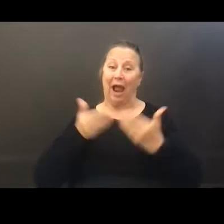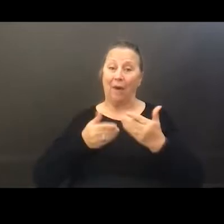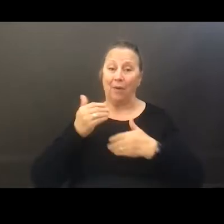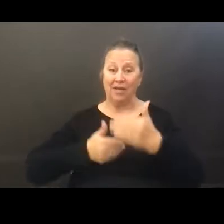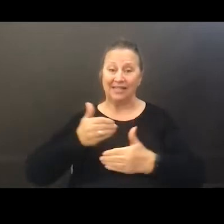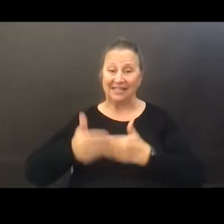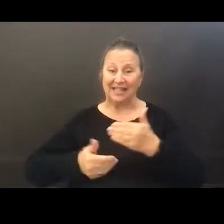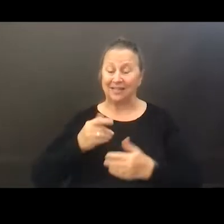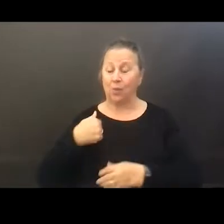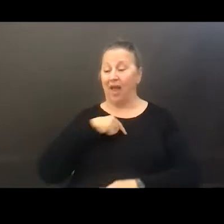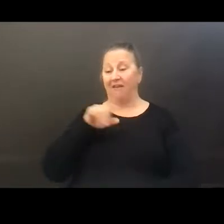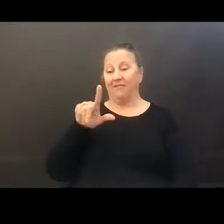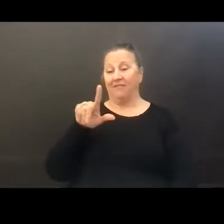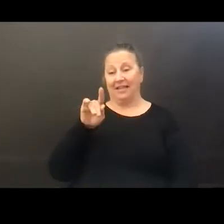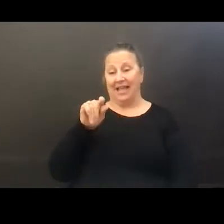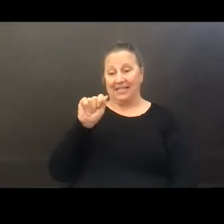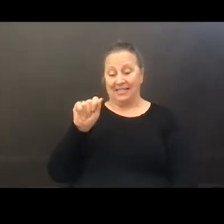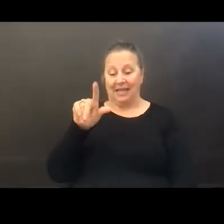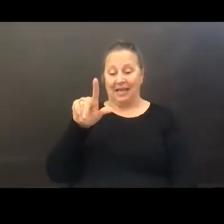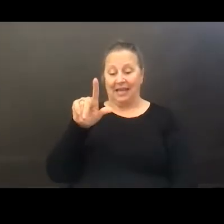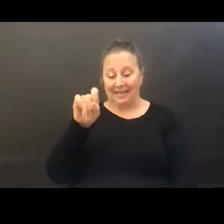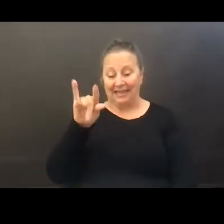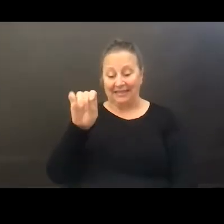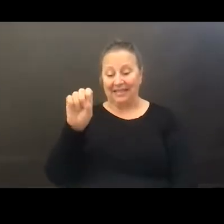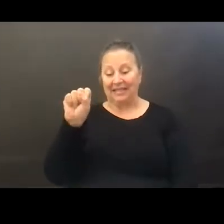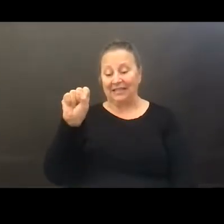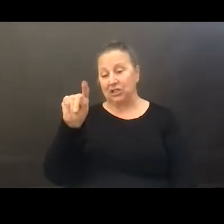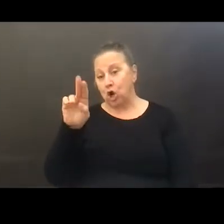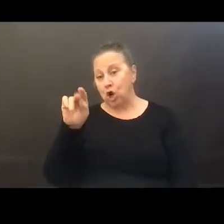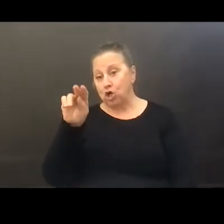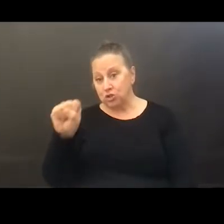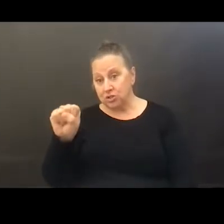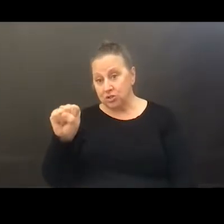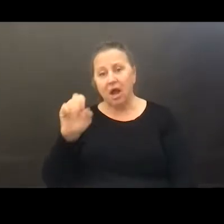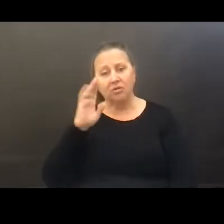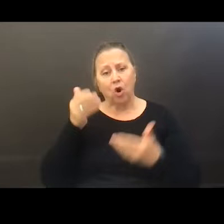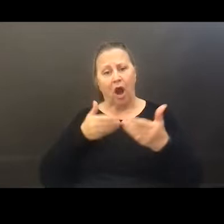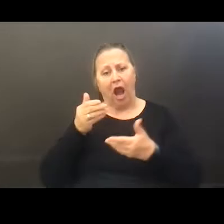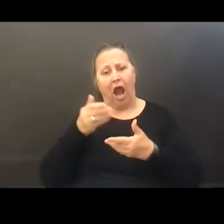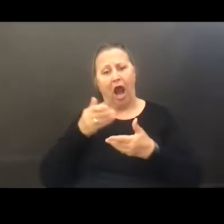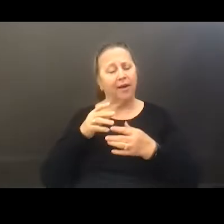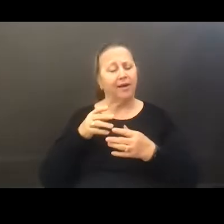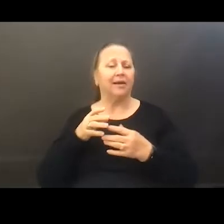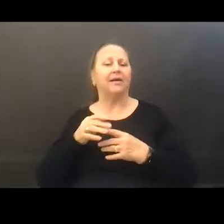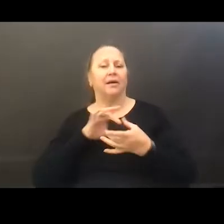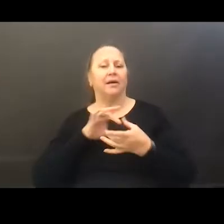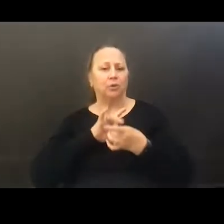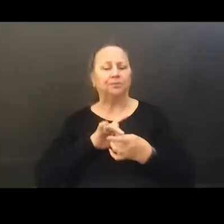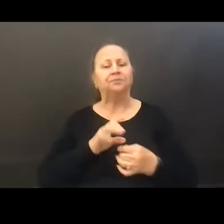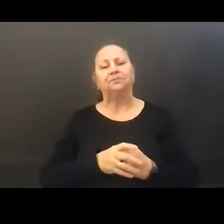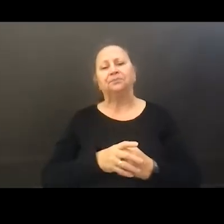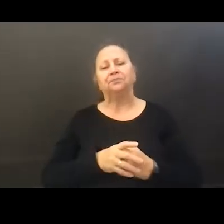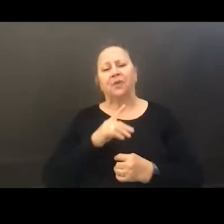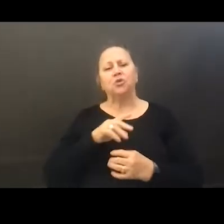our talent development facilitator. She's going to go through some tips for you at the beginning to give you some ideas about how to put your best foot forward